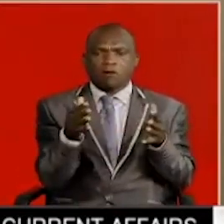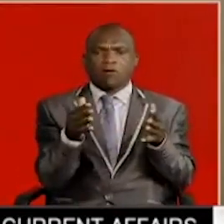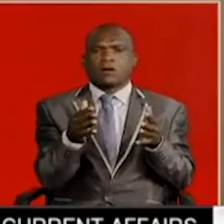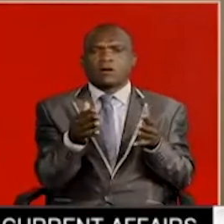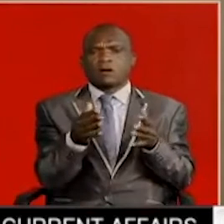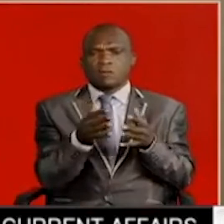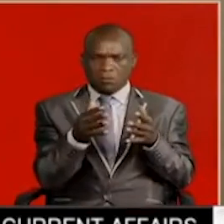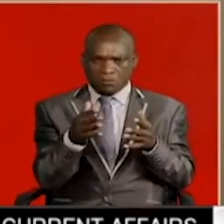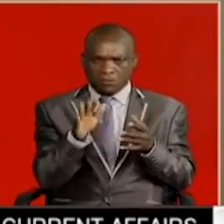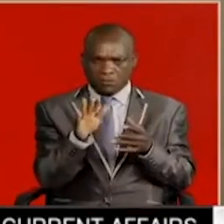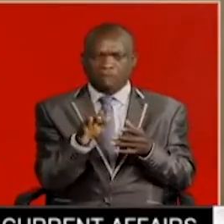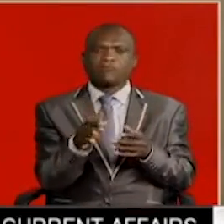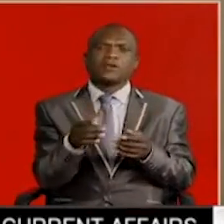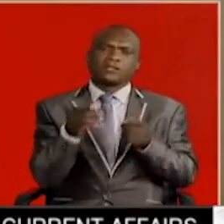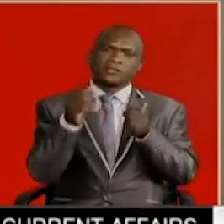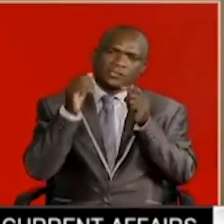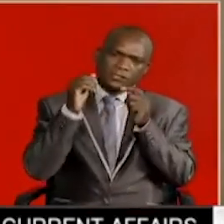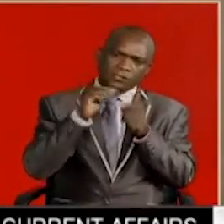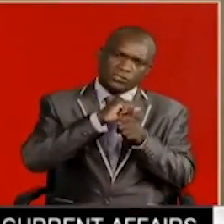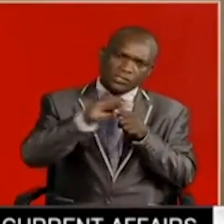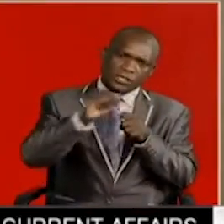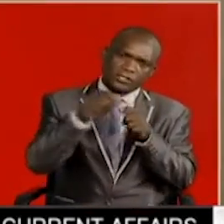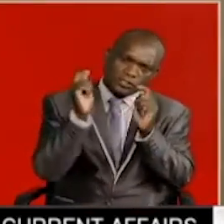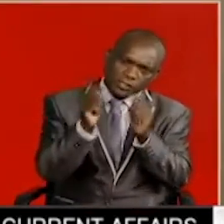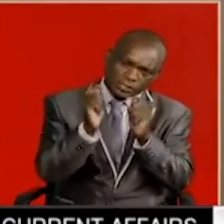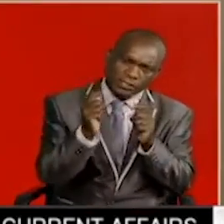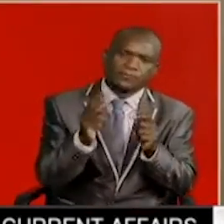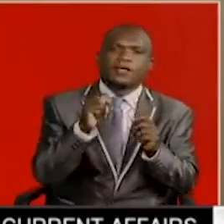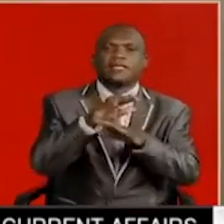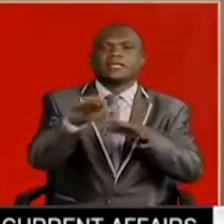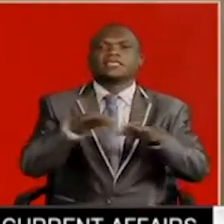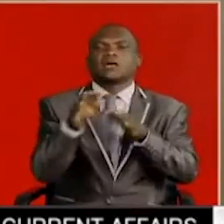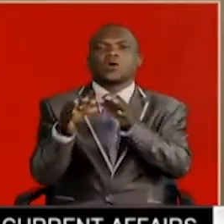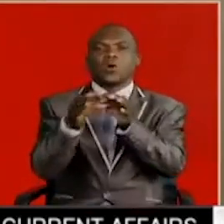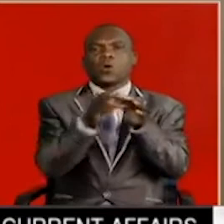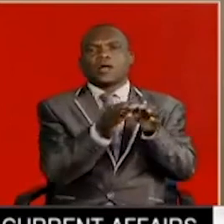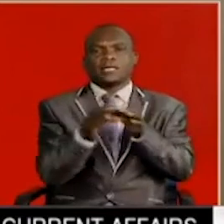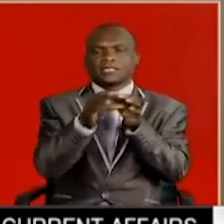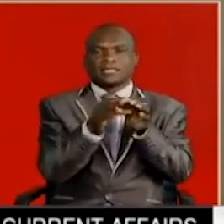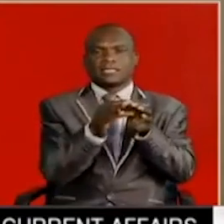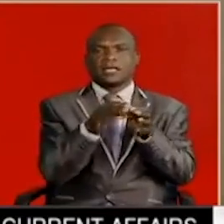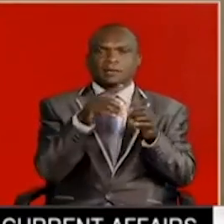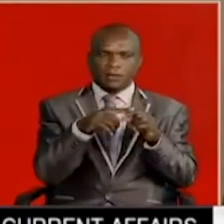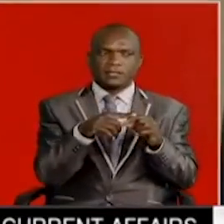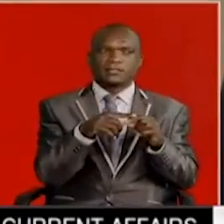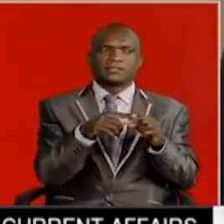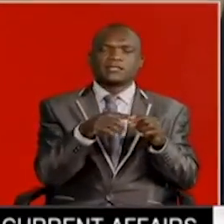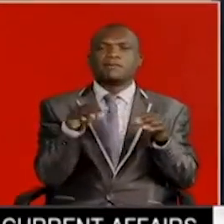first, training of national stakeholders and investigation teams.